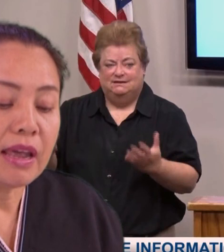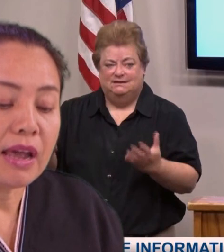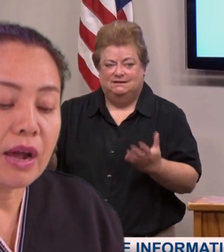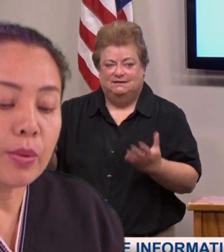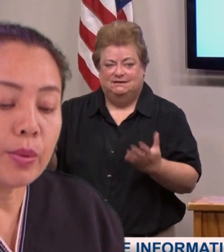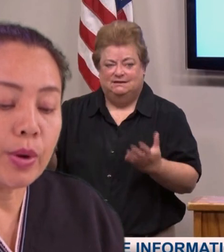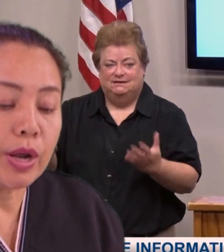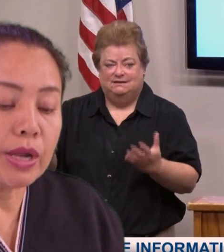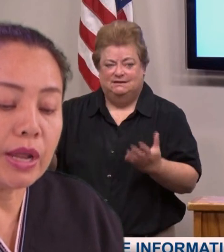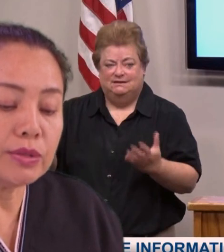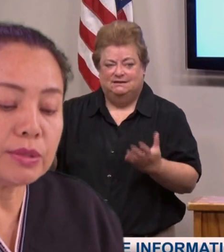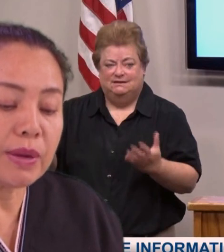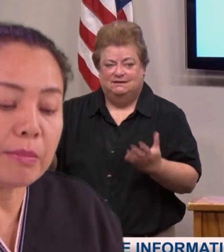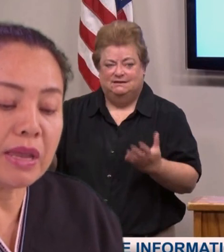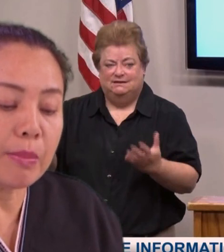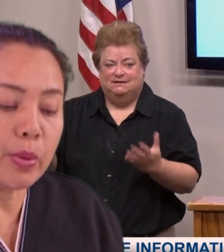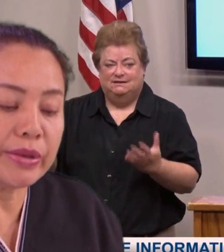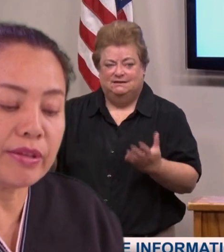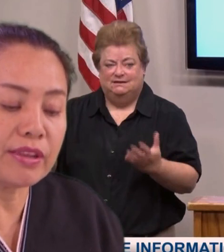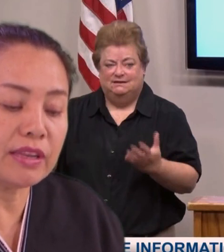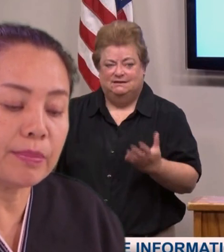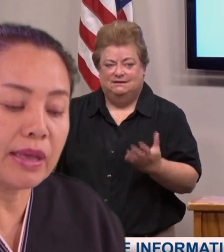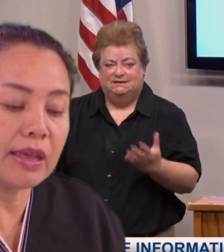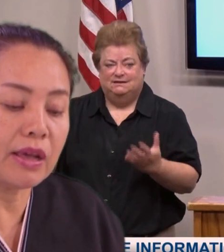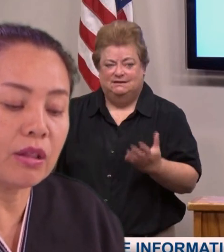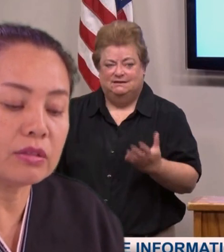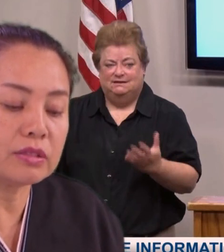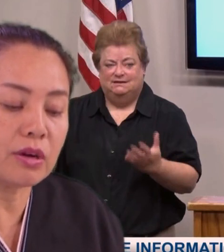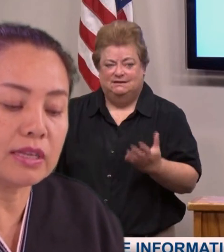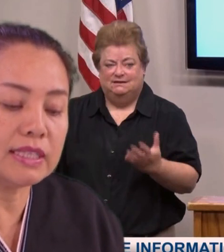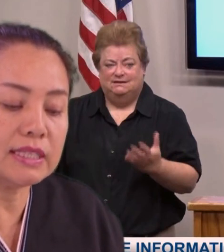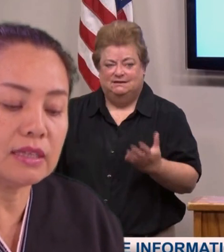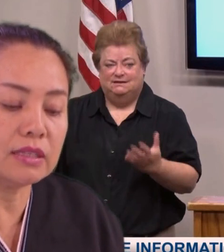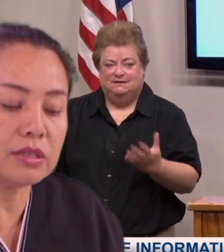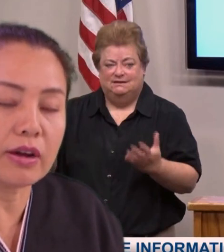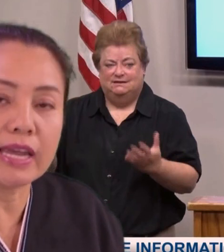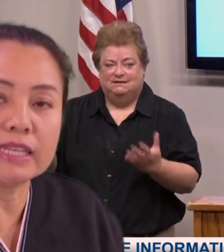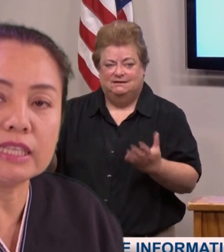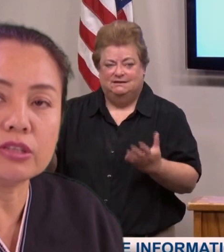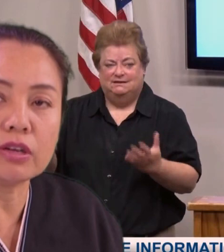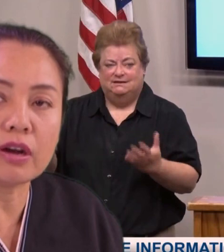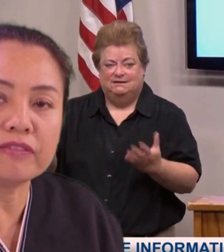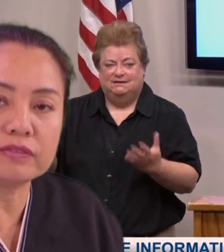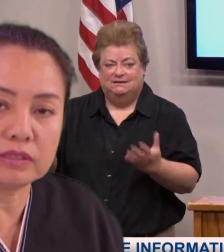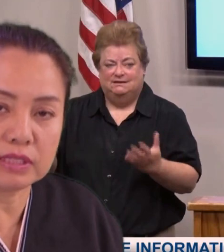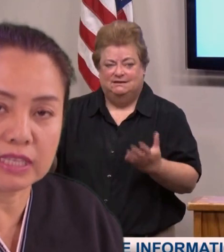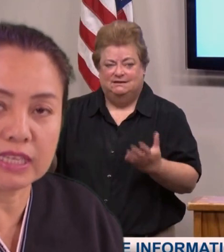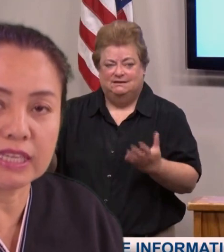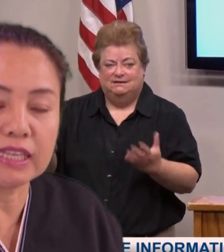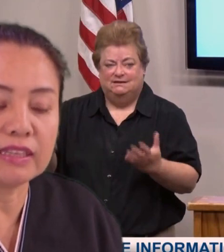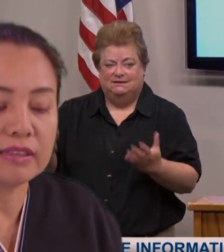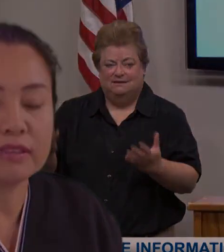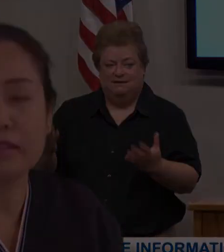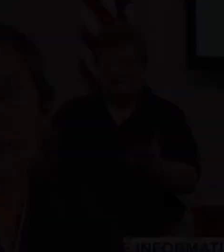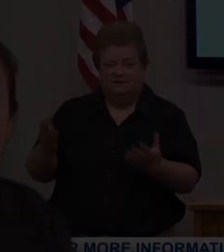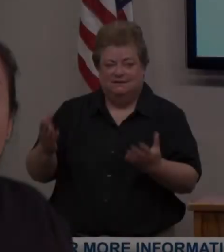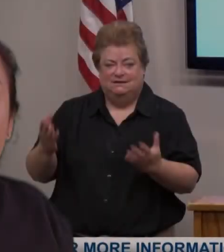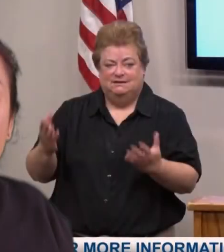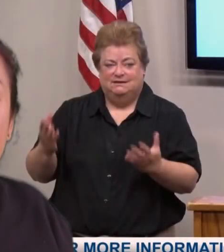find health.linker.ne.gov. If